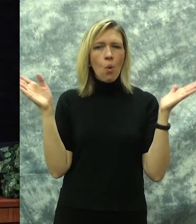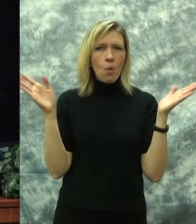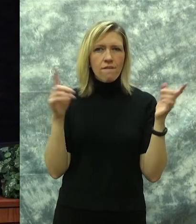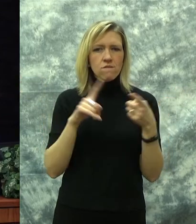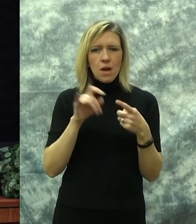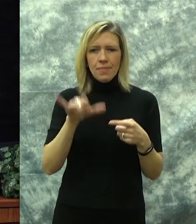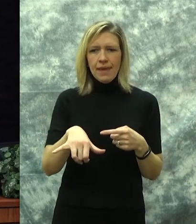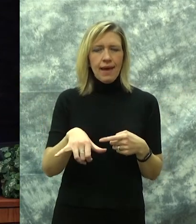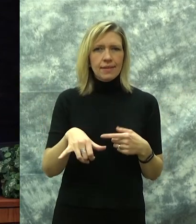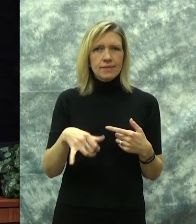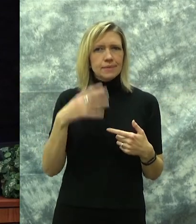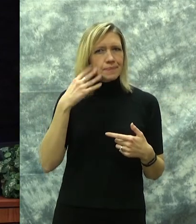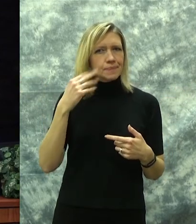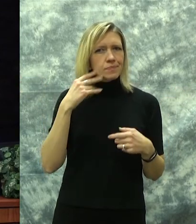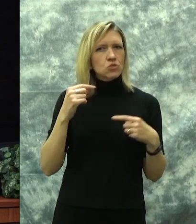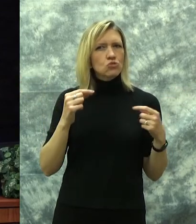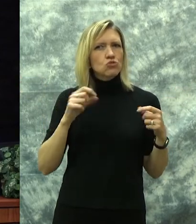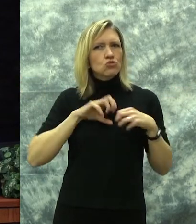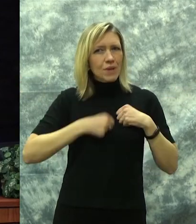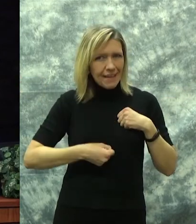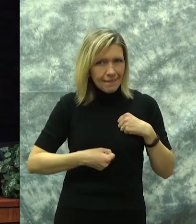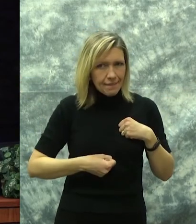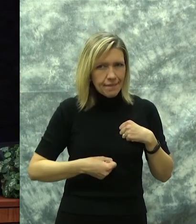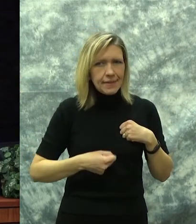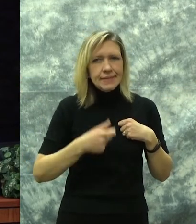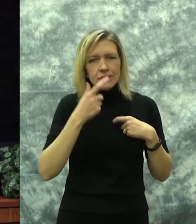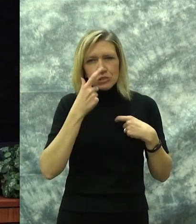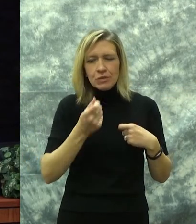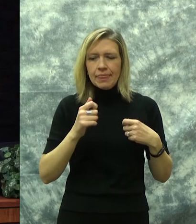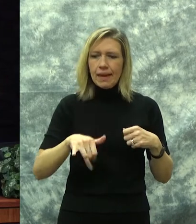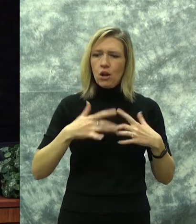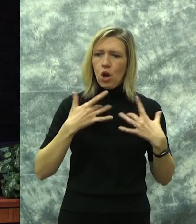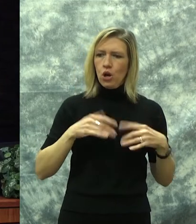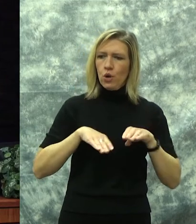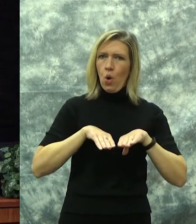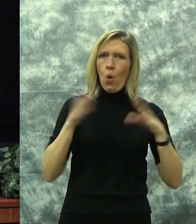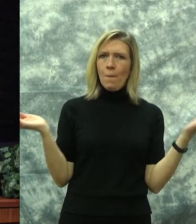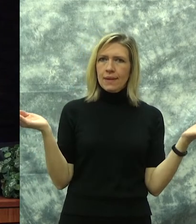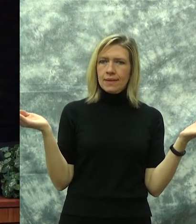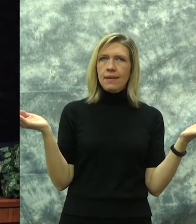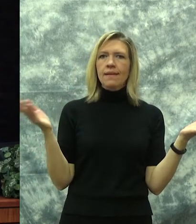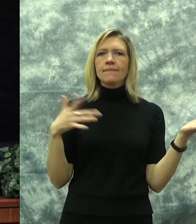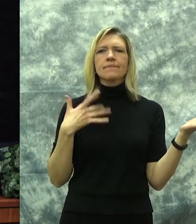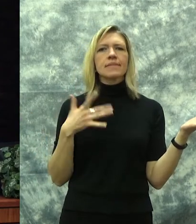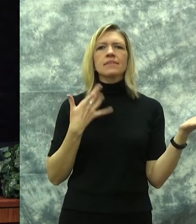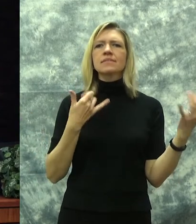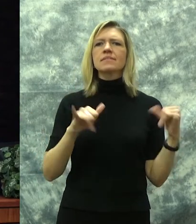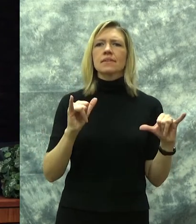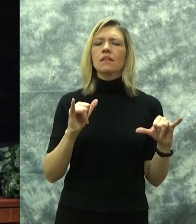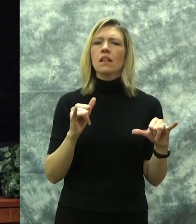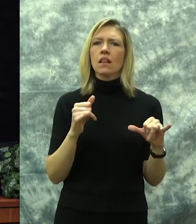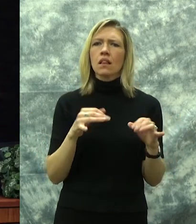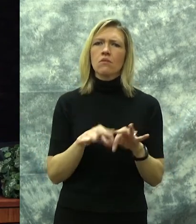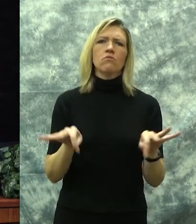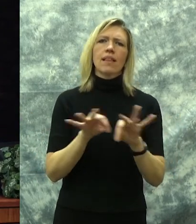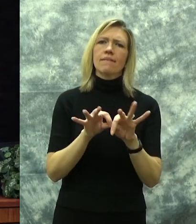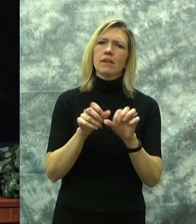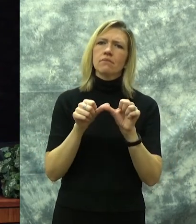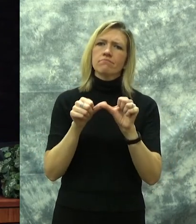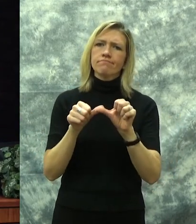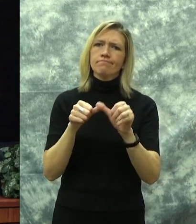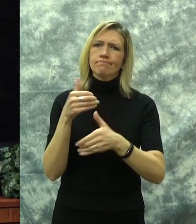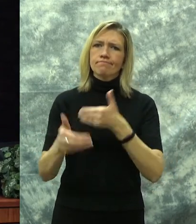of grief. And there's a heart opening in that feels like it's still relevant and has momentum for me for this year.